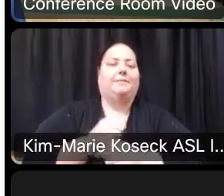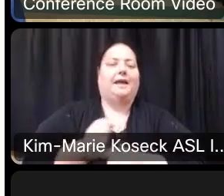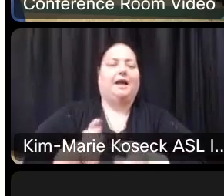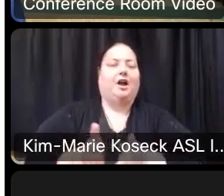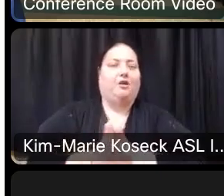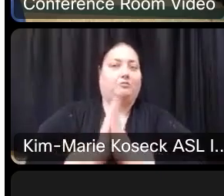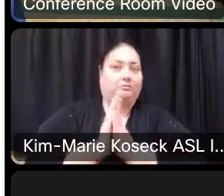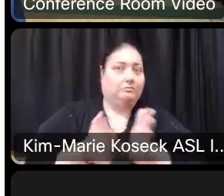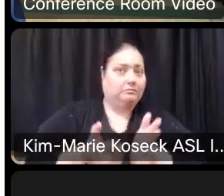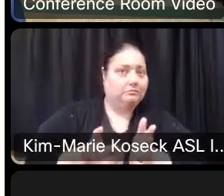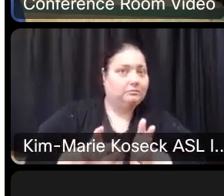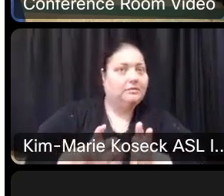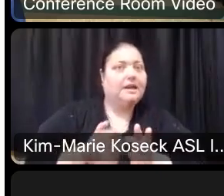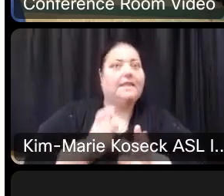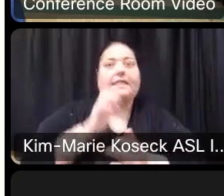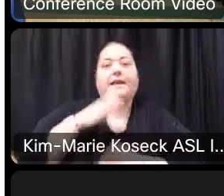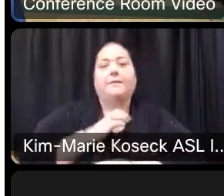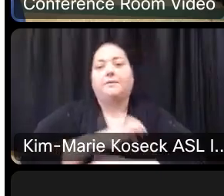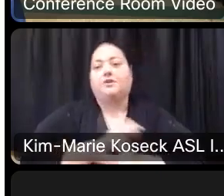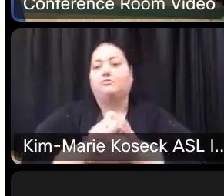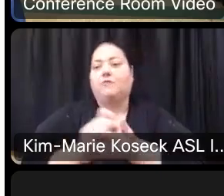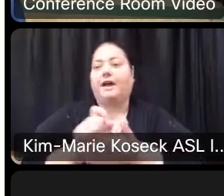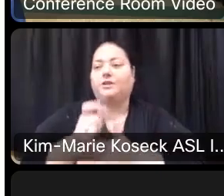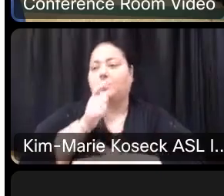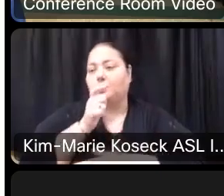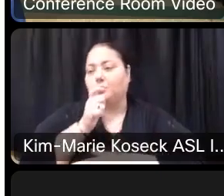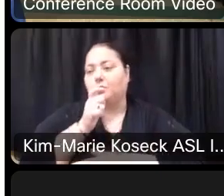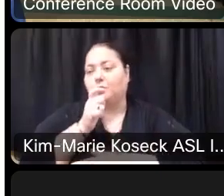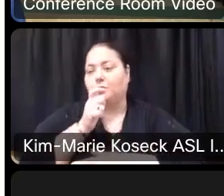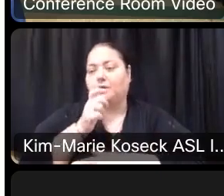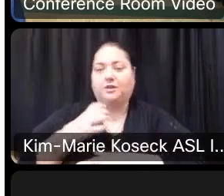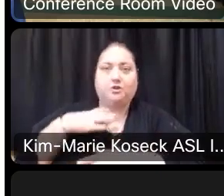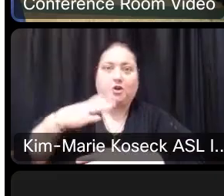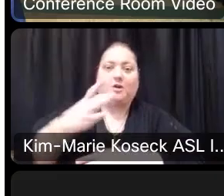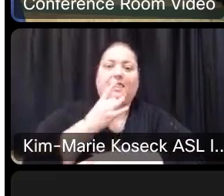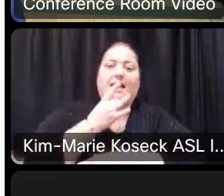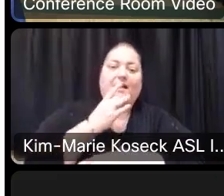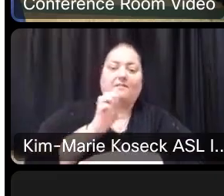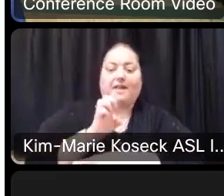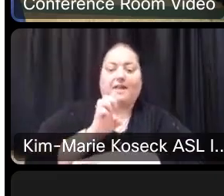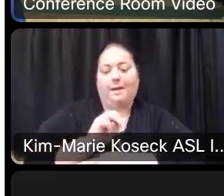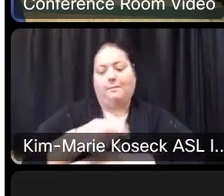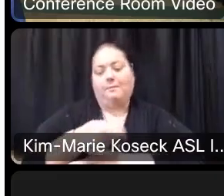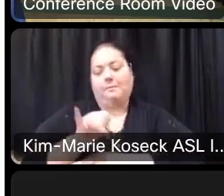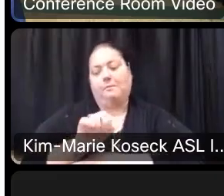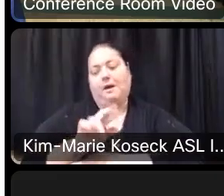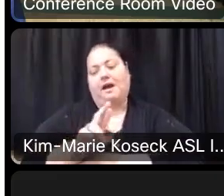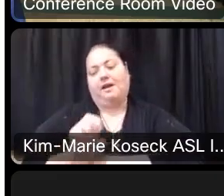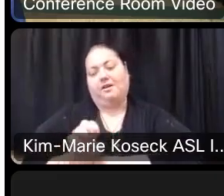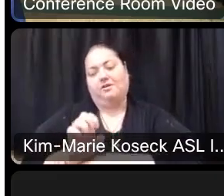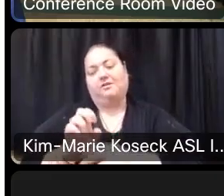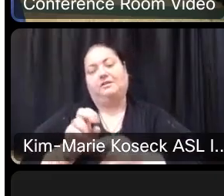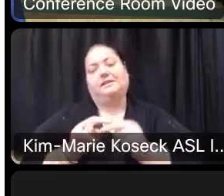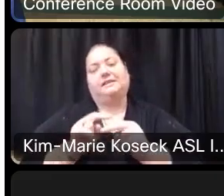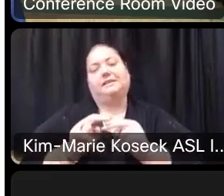that the commissioner write to whomever that is that's in charge of the lighting of the Empire, that we could, for